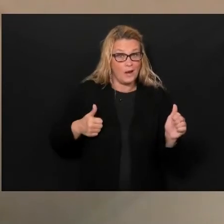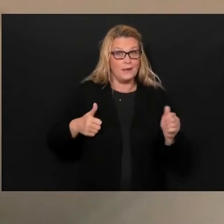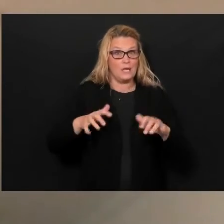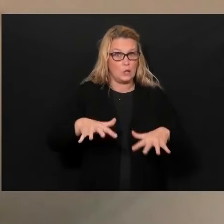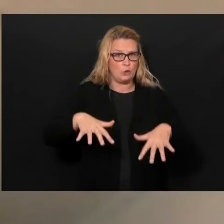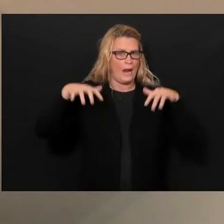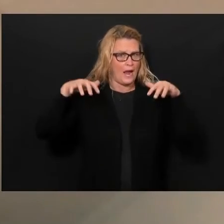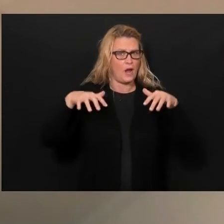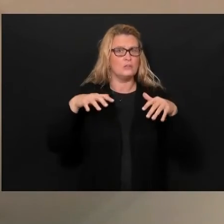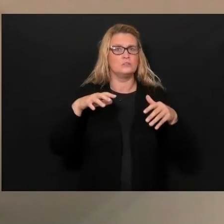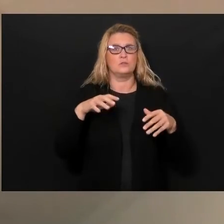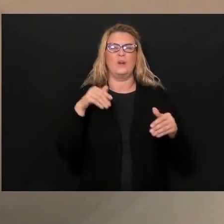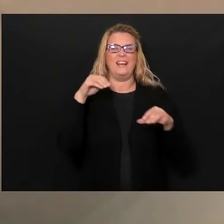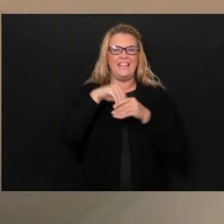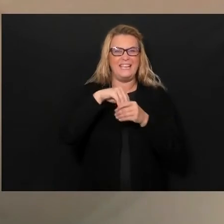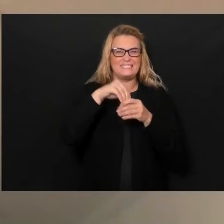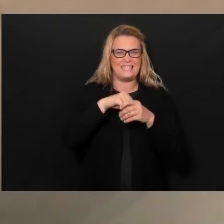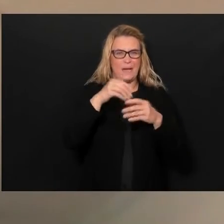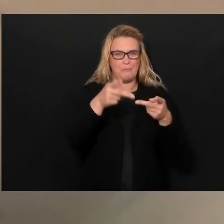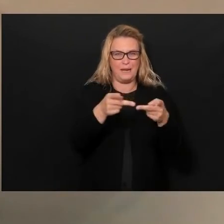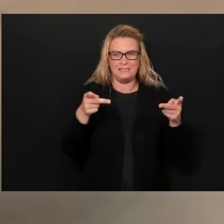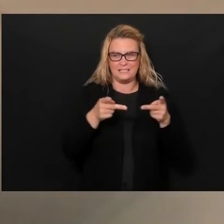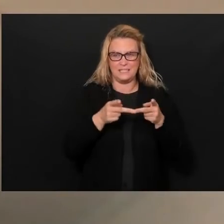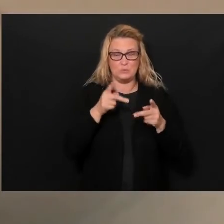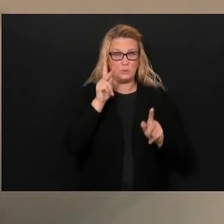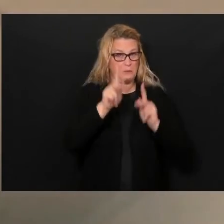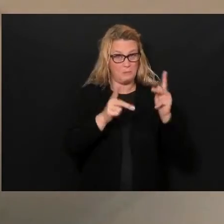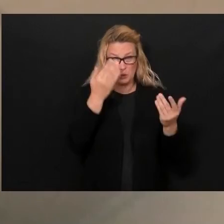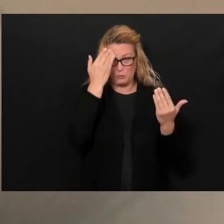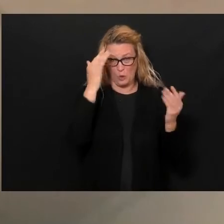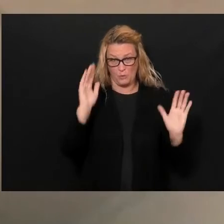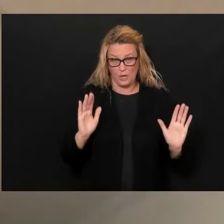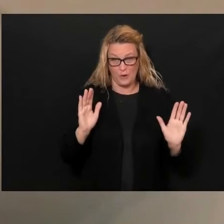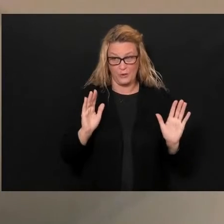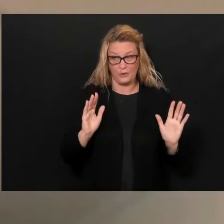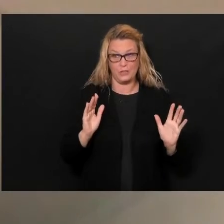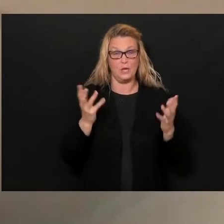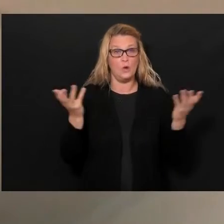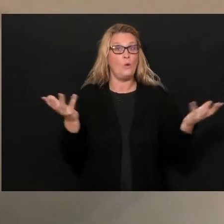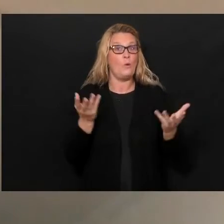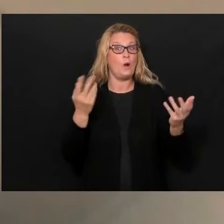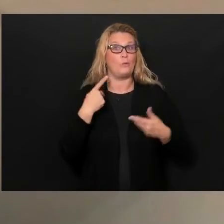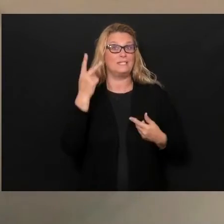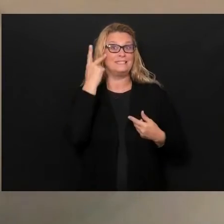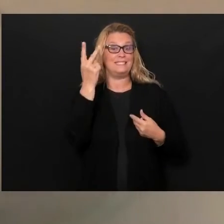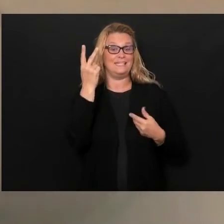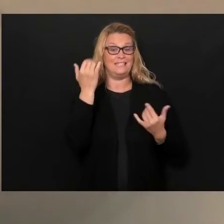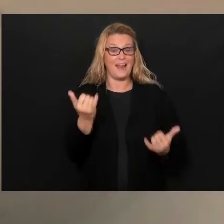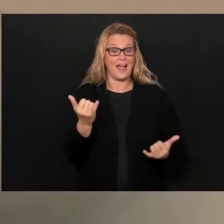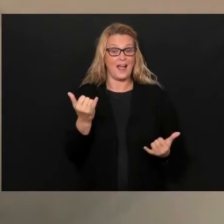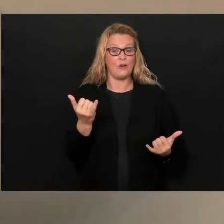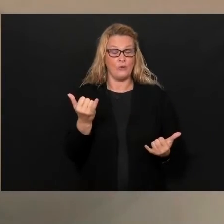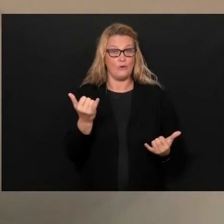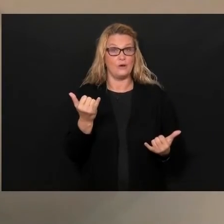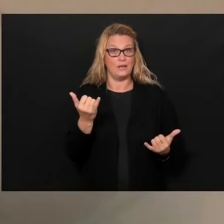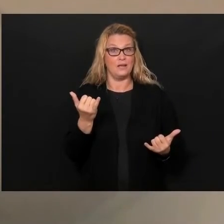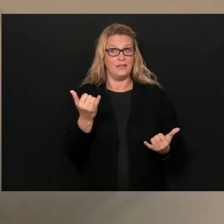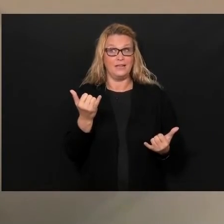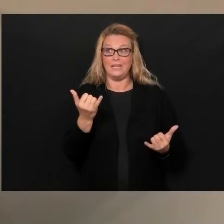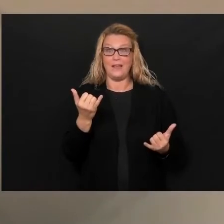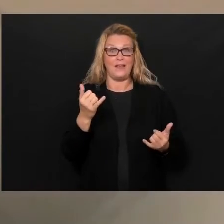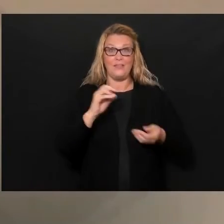and contact with people that you don't know. Because what we're seeing now is this is starting to accelerate around our